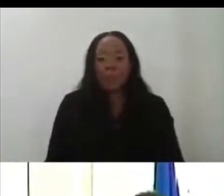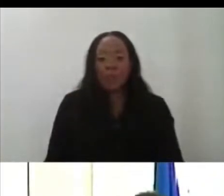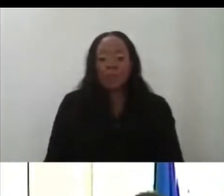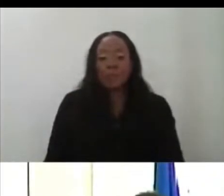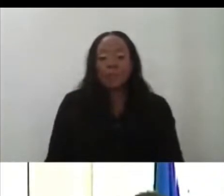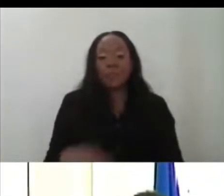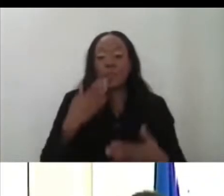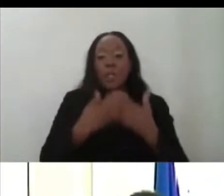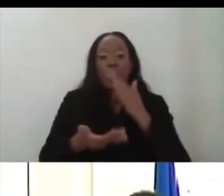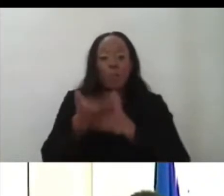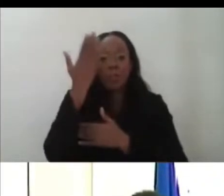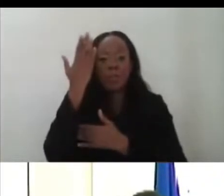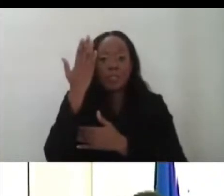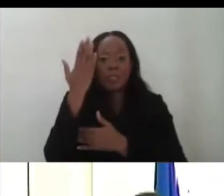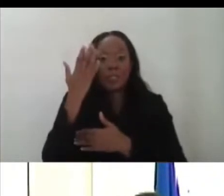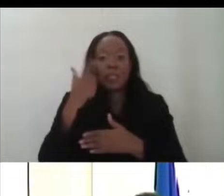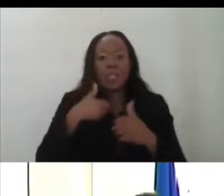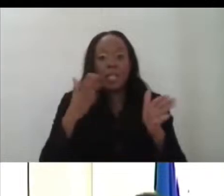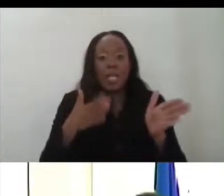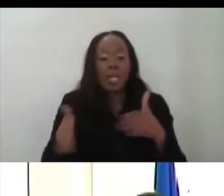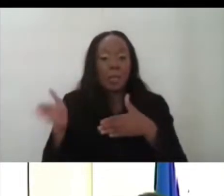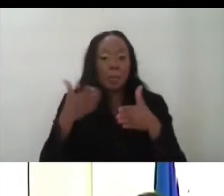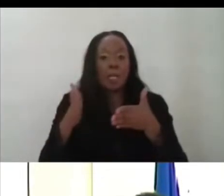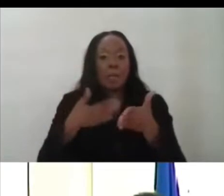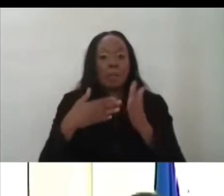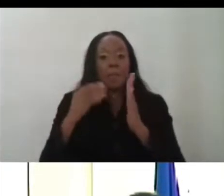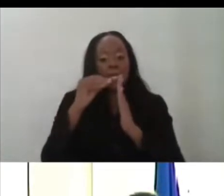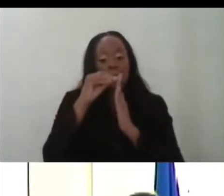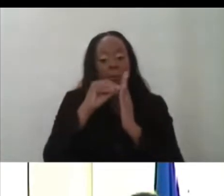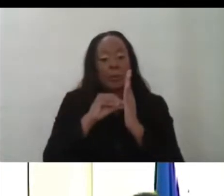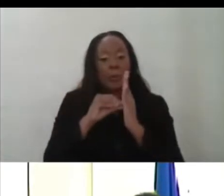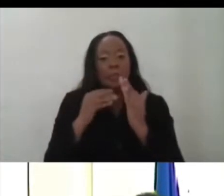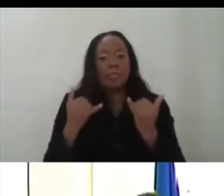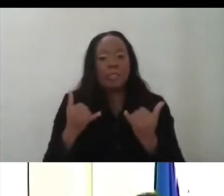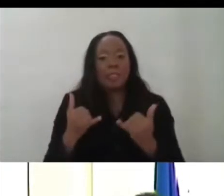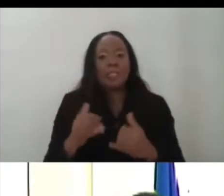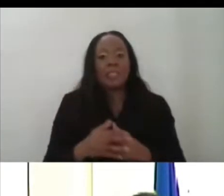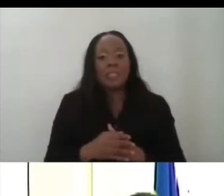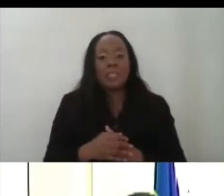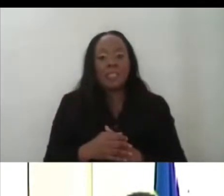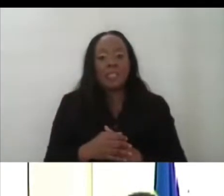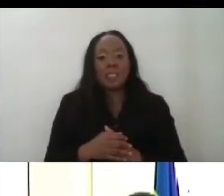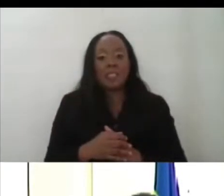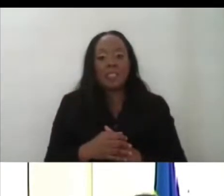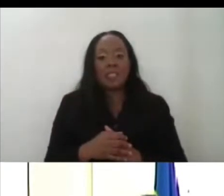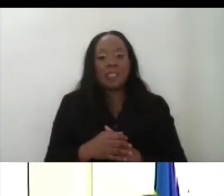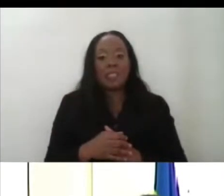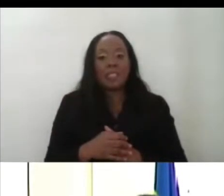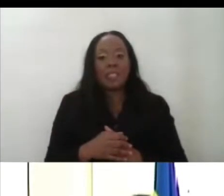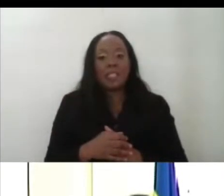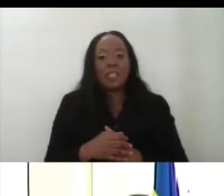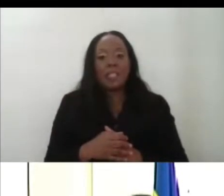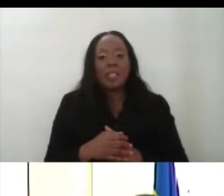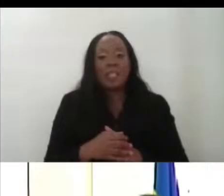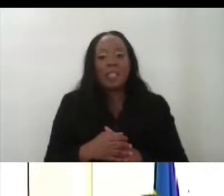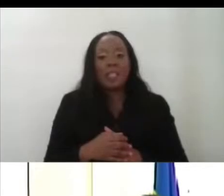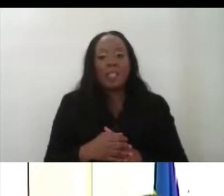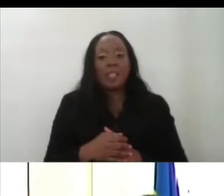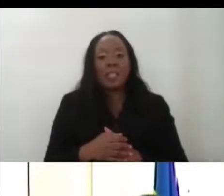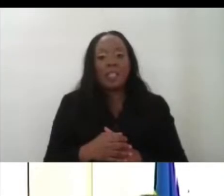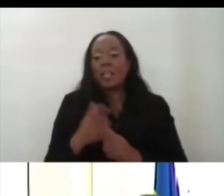As I prepared my notes for today, I was trying to not make anybody panic or alarm